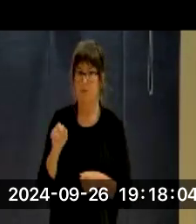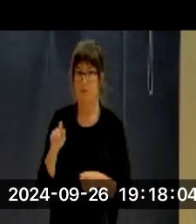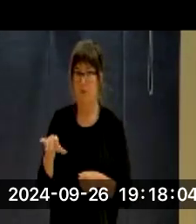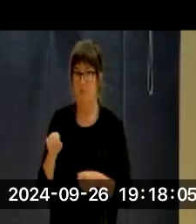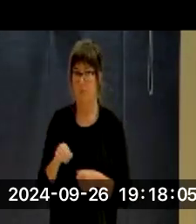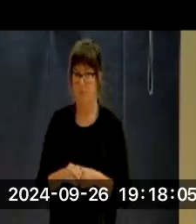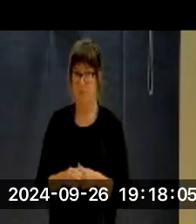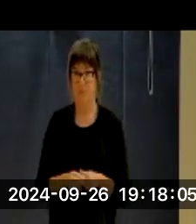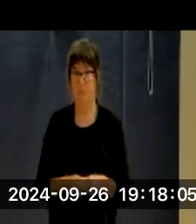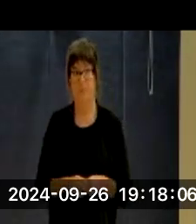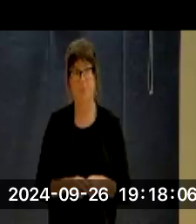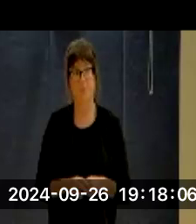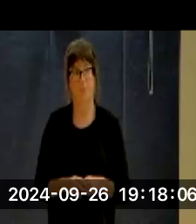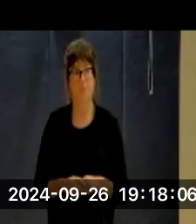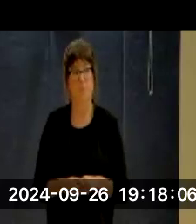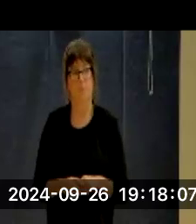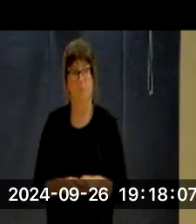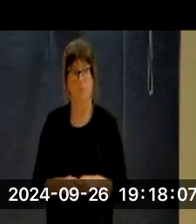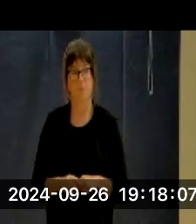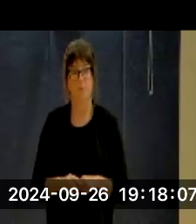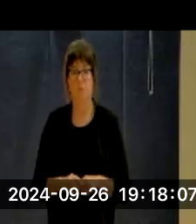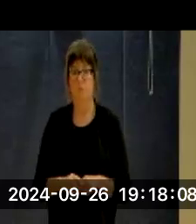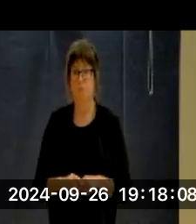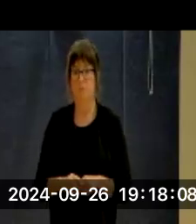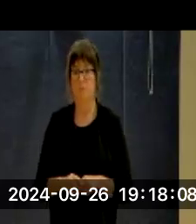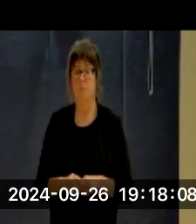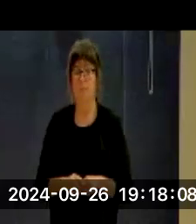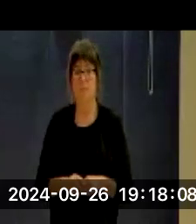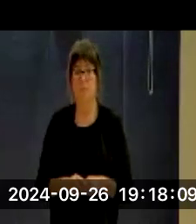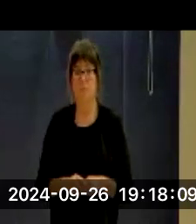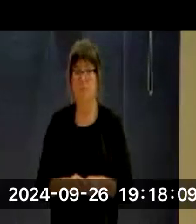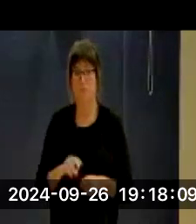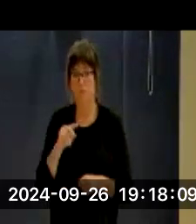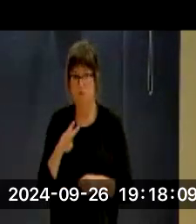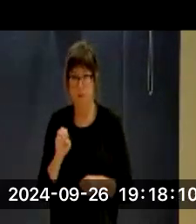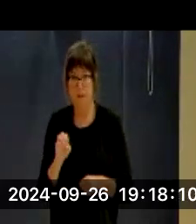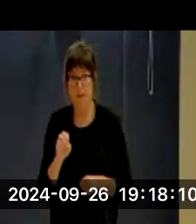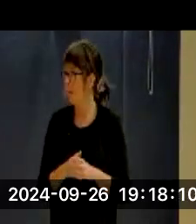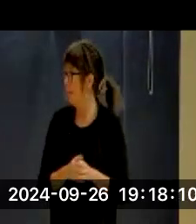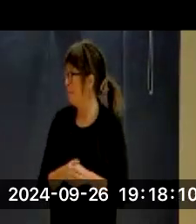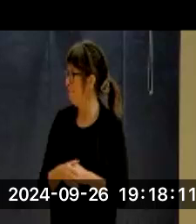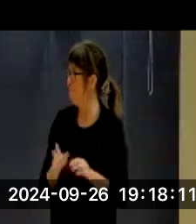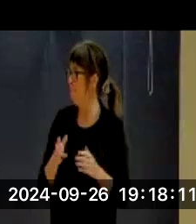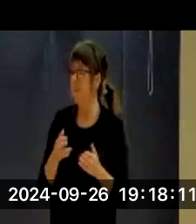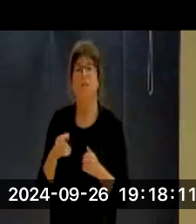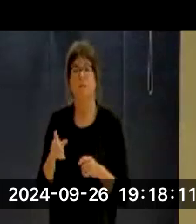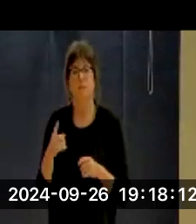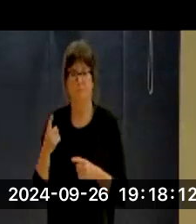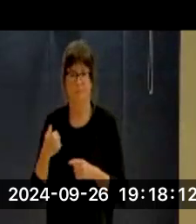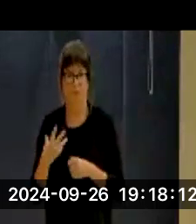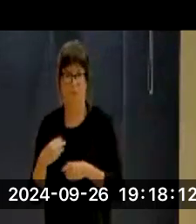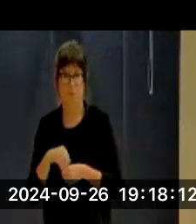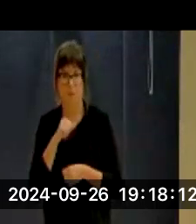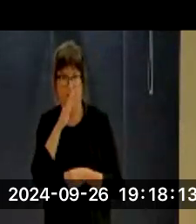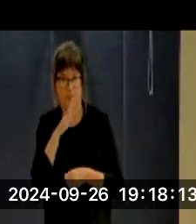Good evening. My name is Michelle Del Rosario. I'm a parent to a 24-year-old with autism who is non-speaking and